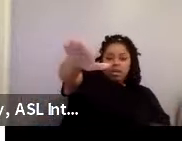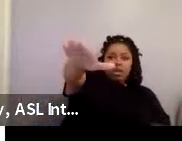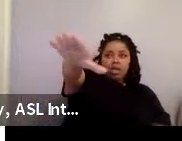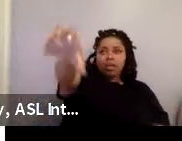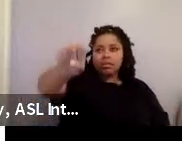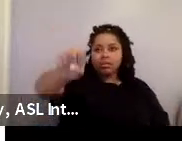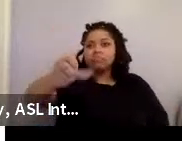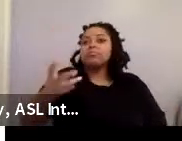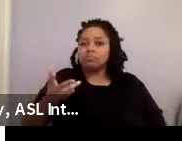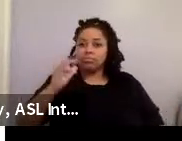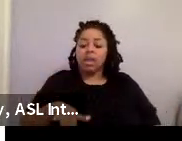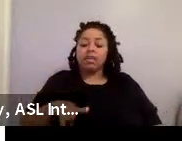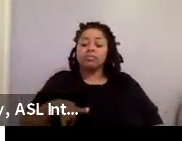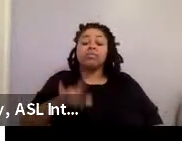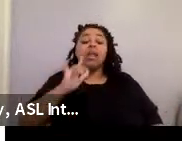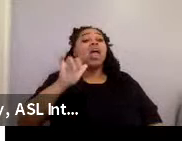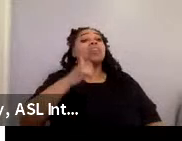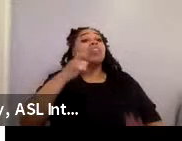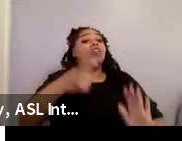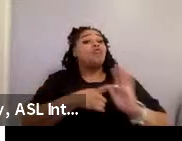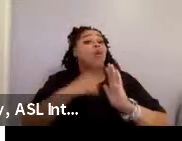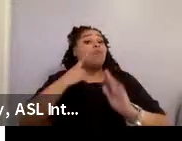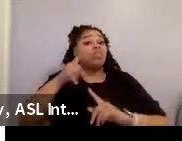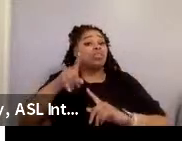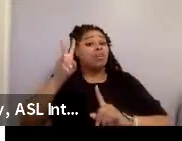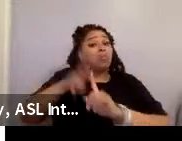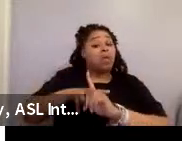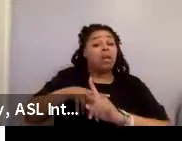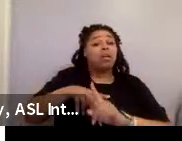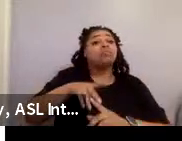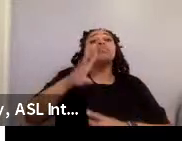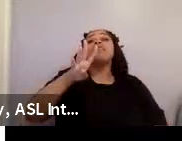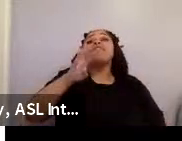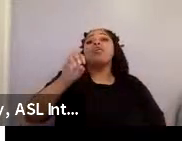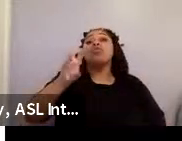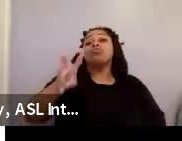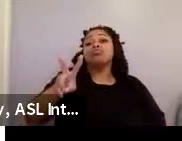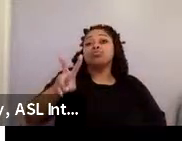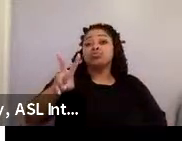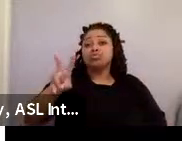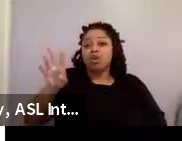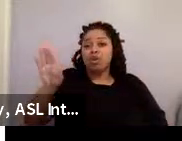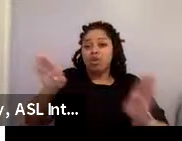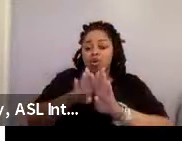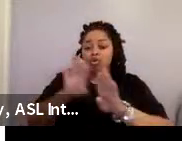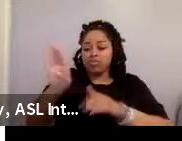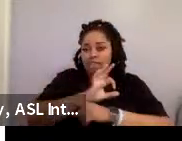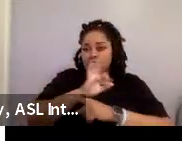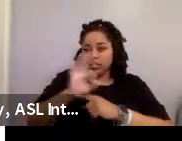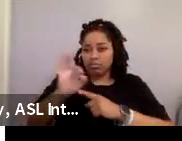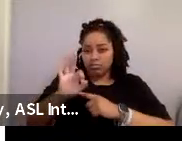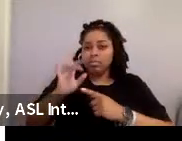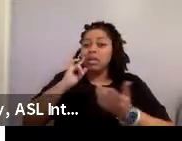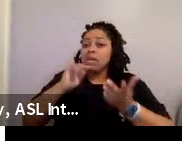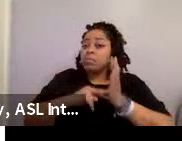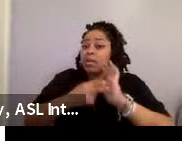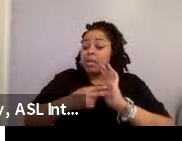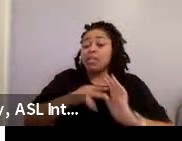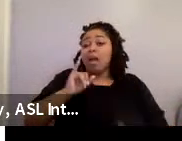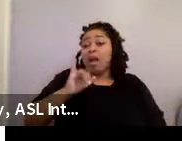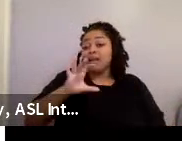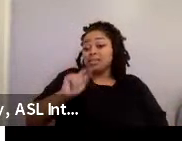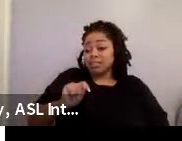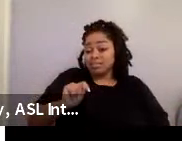Another requirement that applies to this printer is 402 closed functionality. Closed functionality means that the